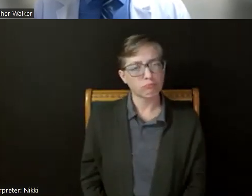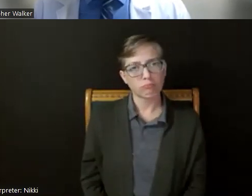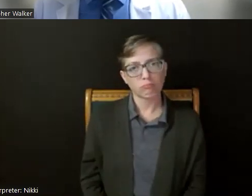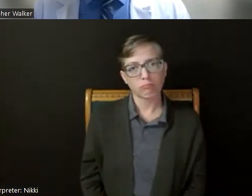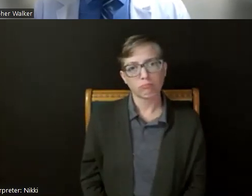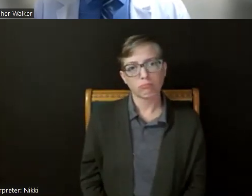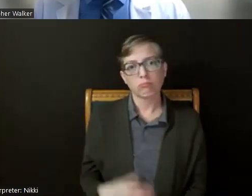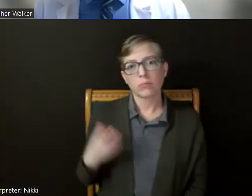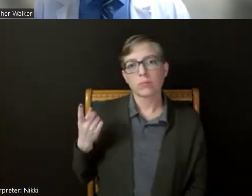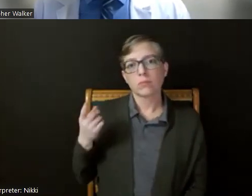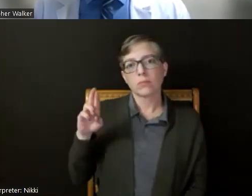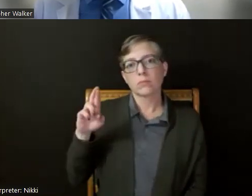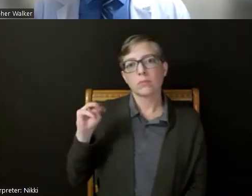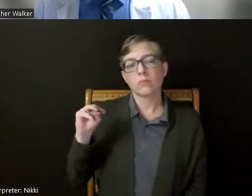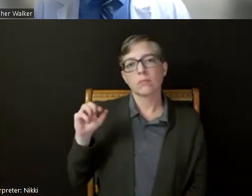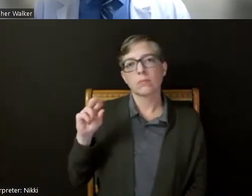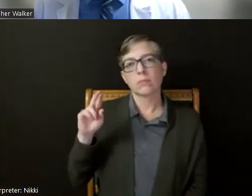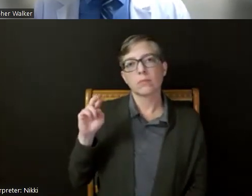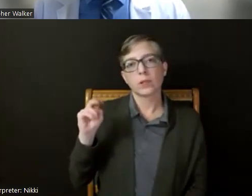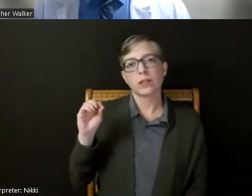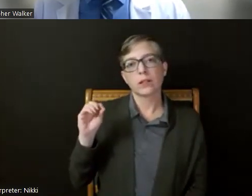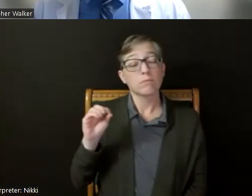That's a great question.